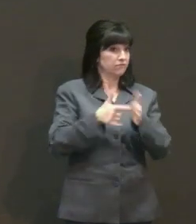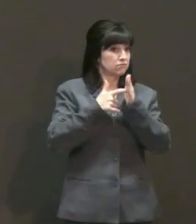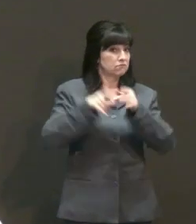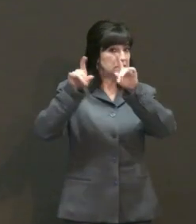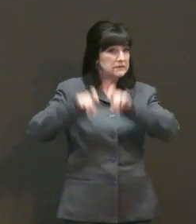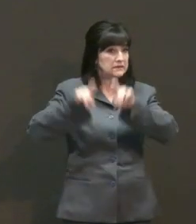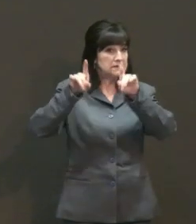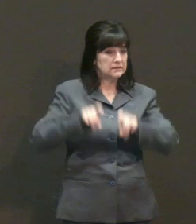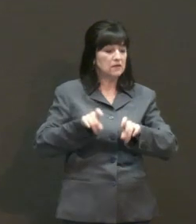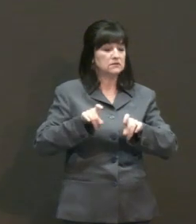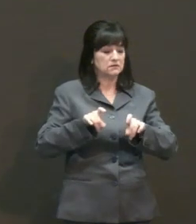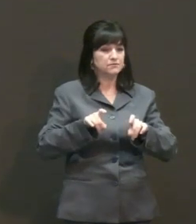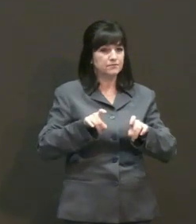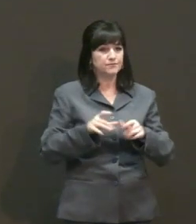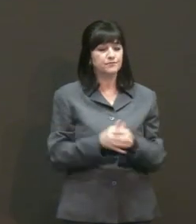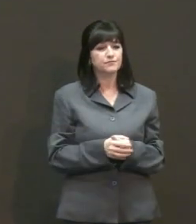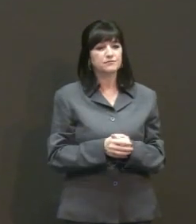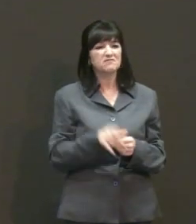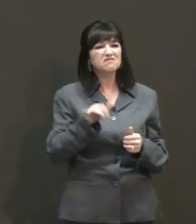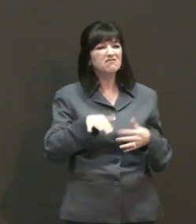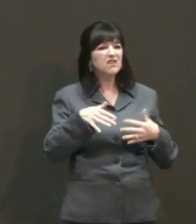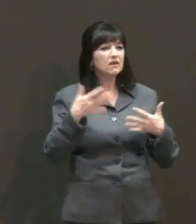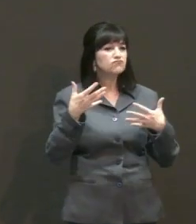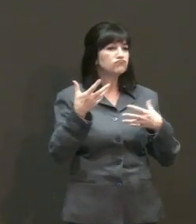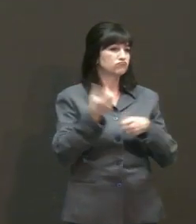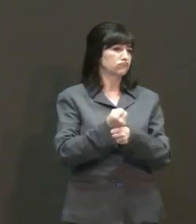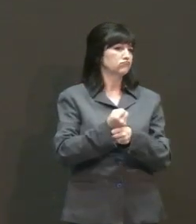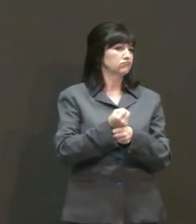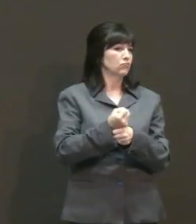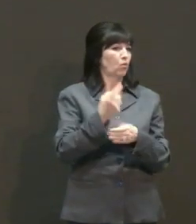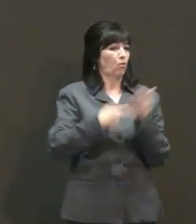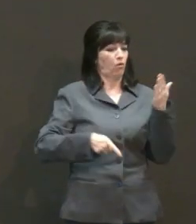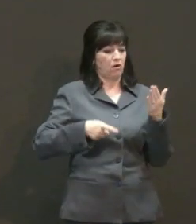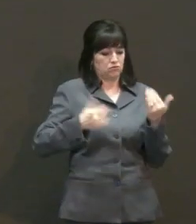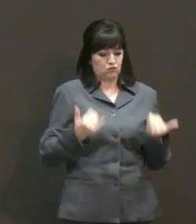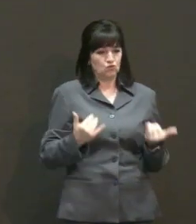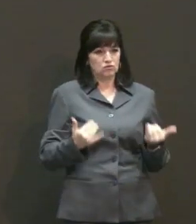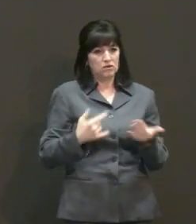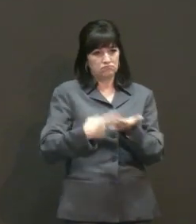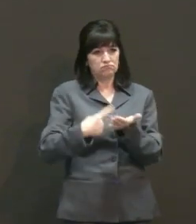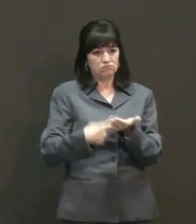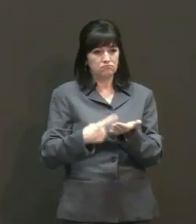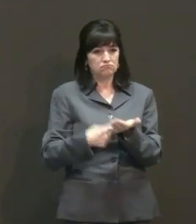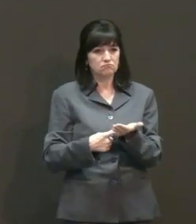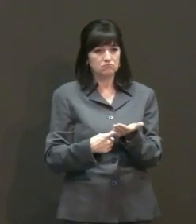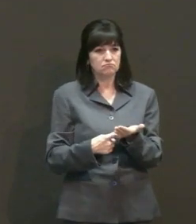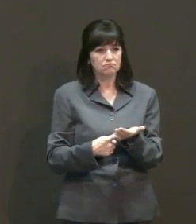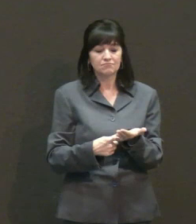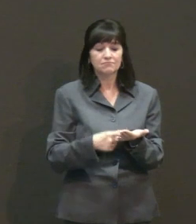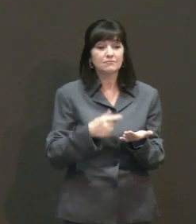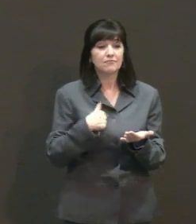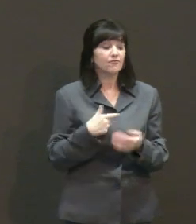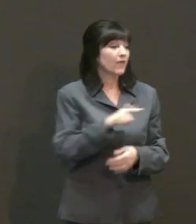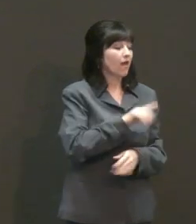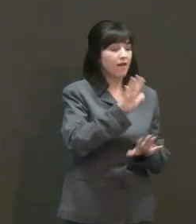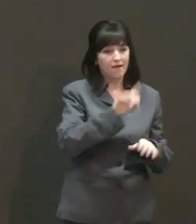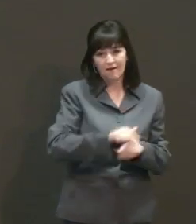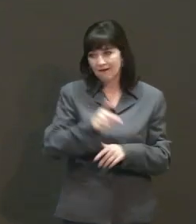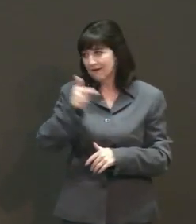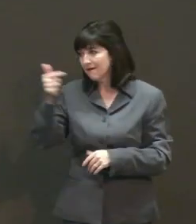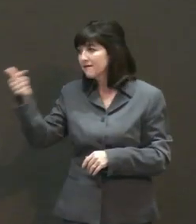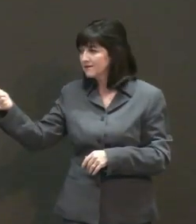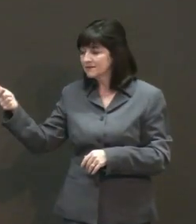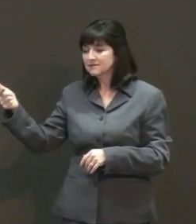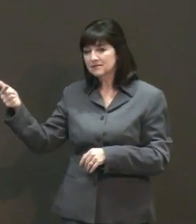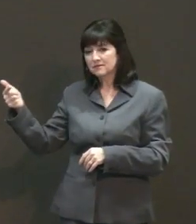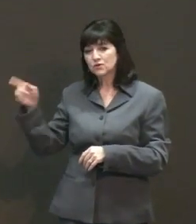So with that kind of as a level set, I'm going to turn it over to to Dr. Rattay, who will talk